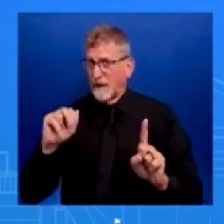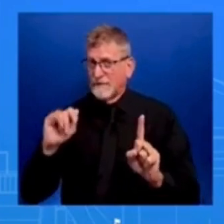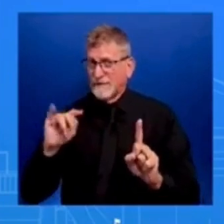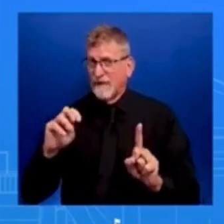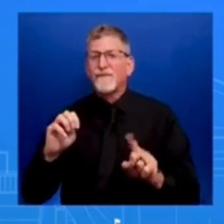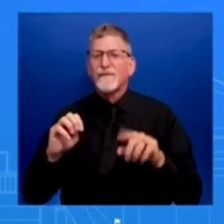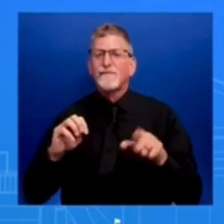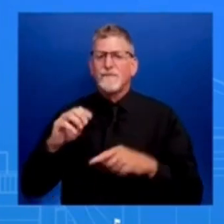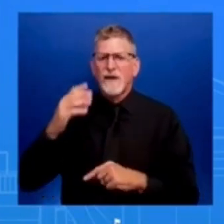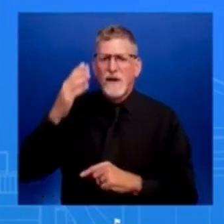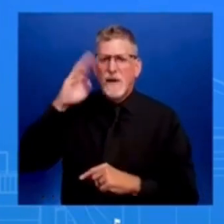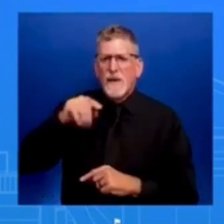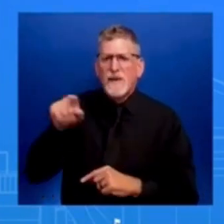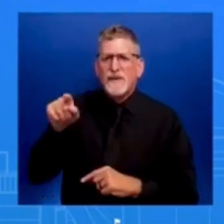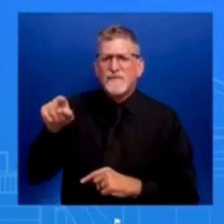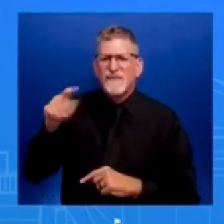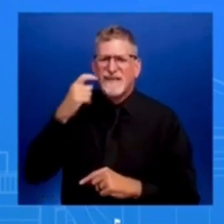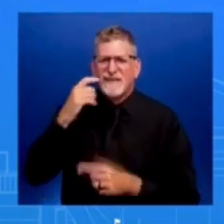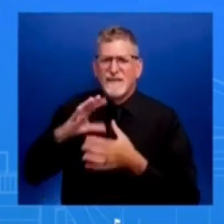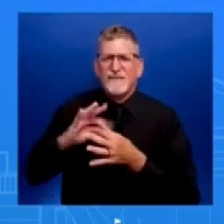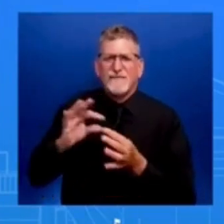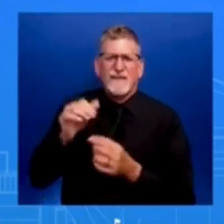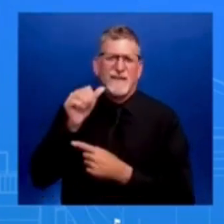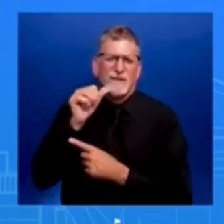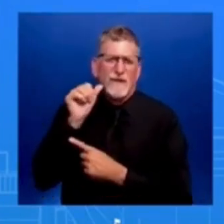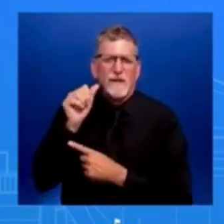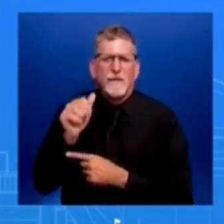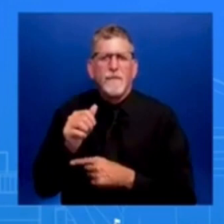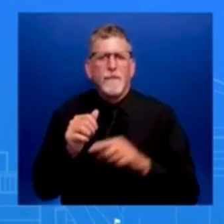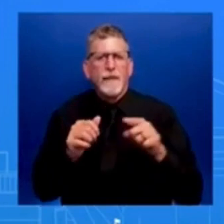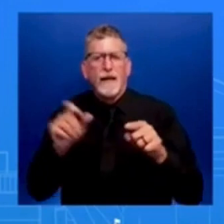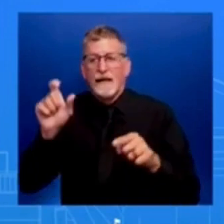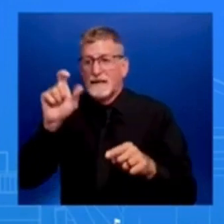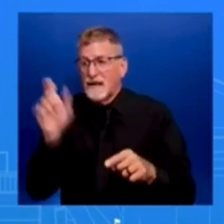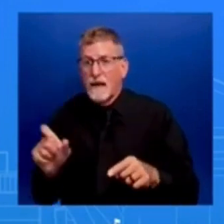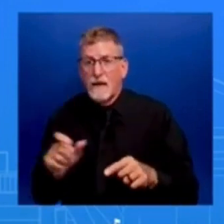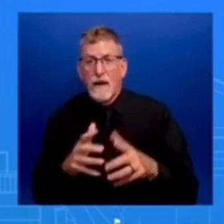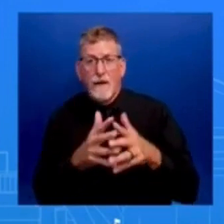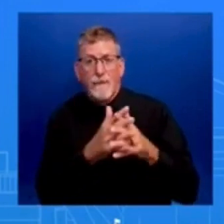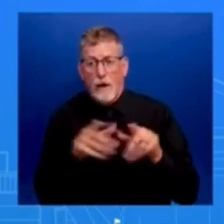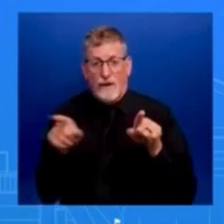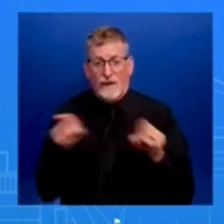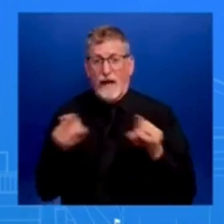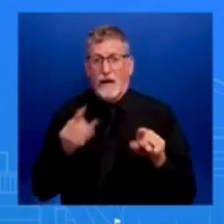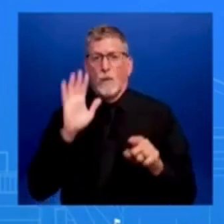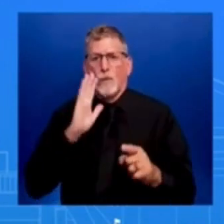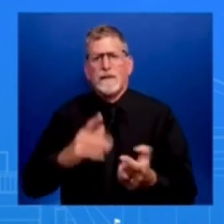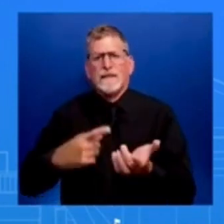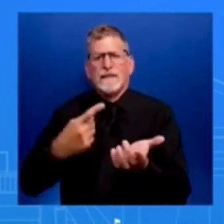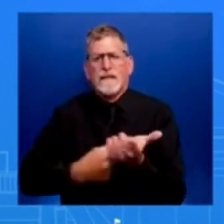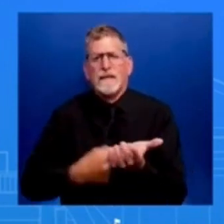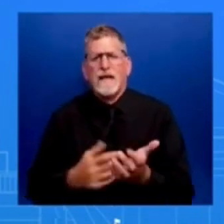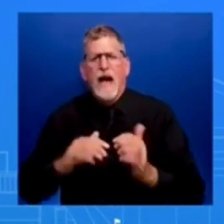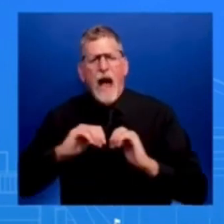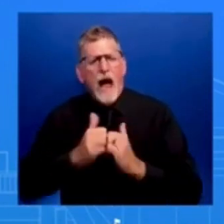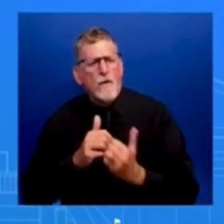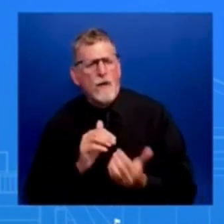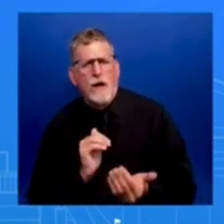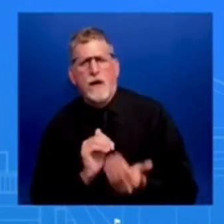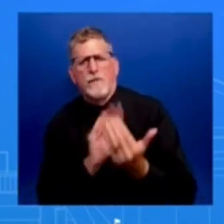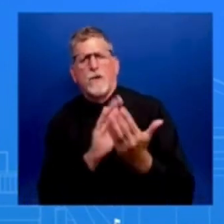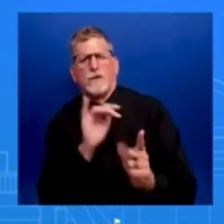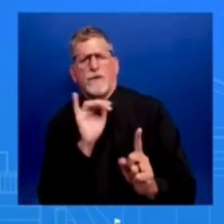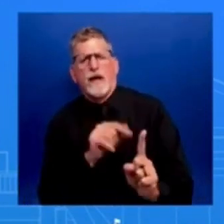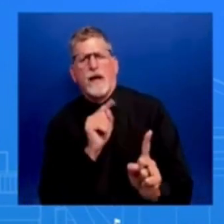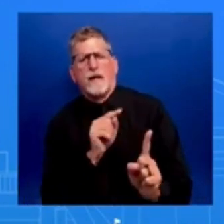benefits of closer transatlantic coordination regarding our approach to the People's Republic of China, among other topics, but I don't want